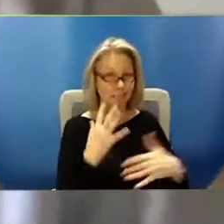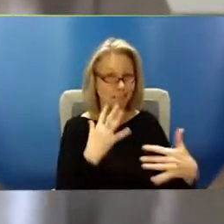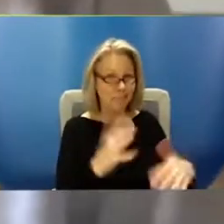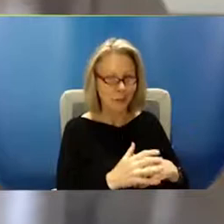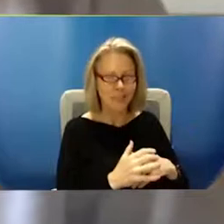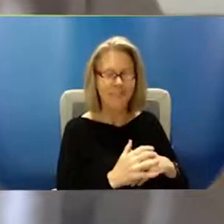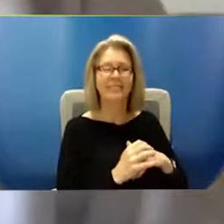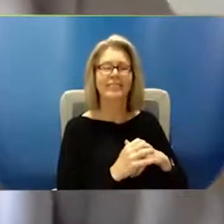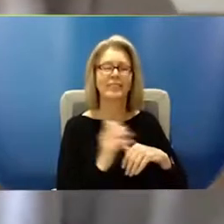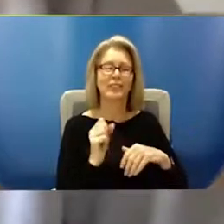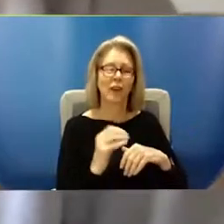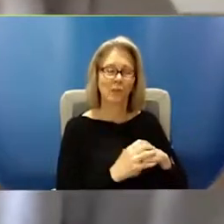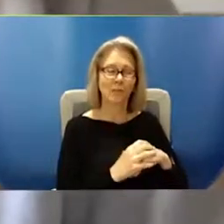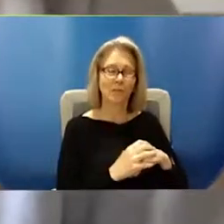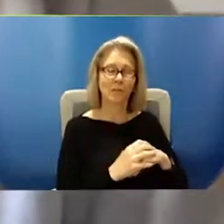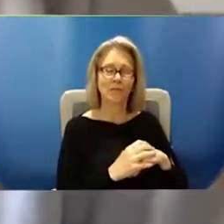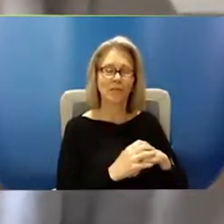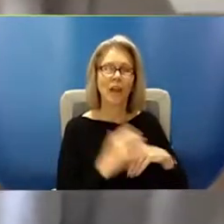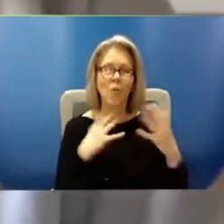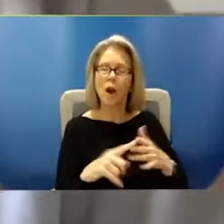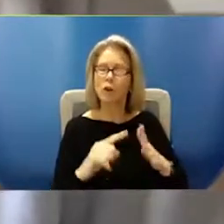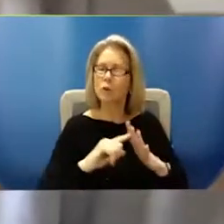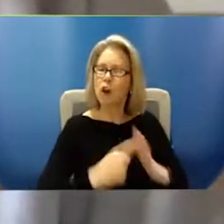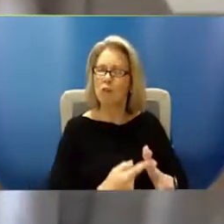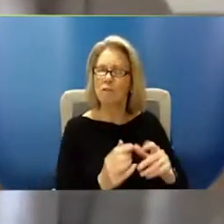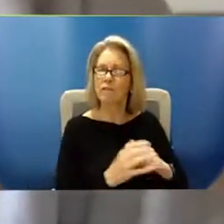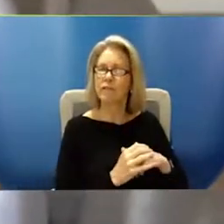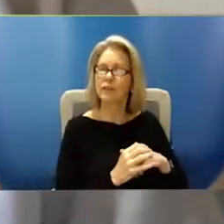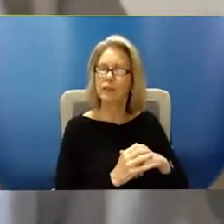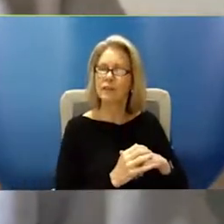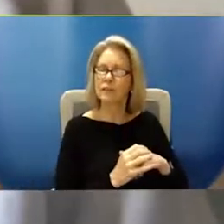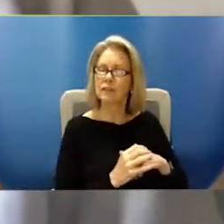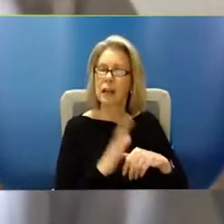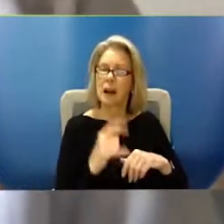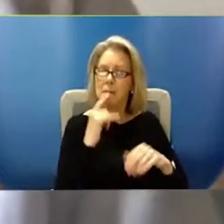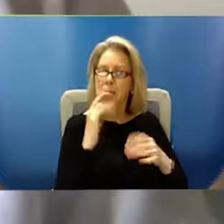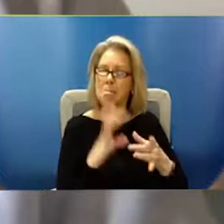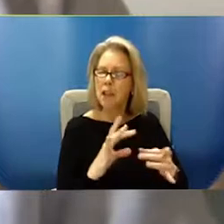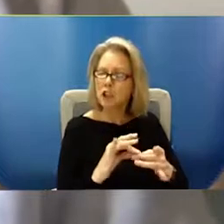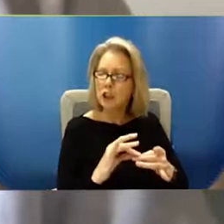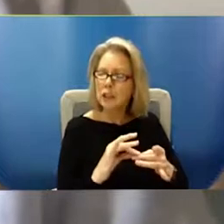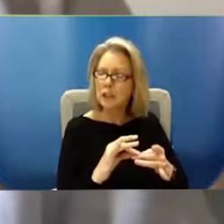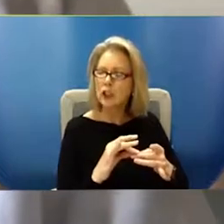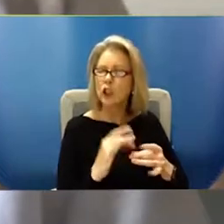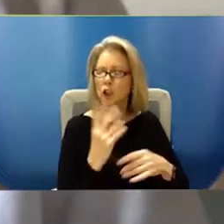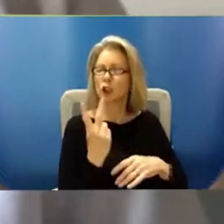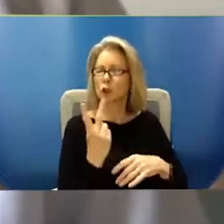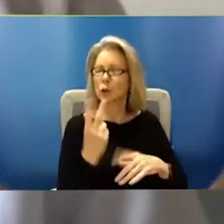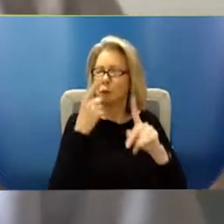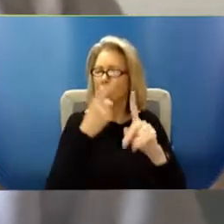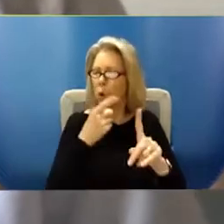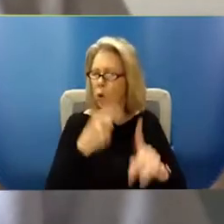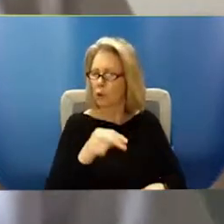verbal via sound. So I wanted to start off by mentioning sort of